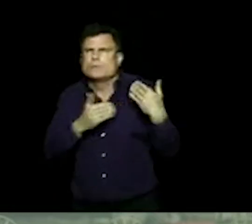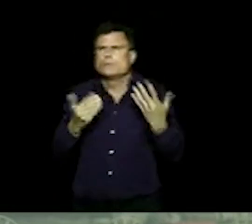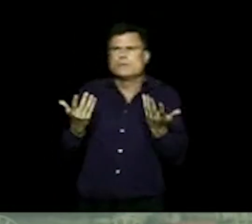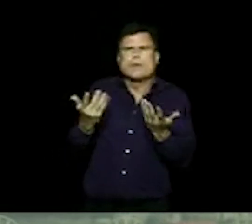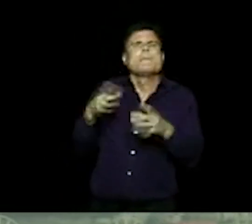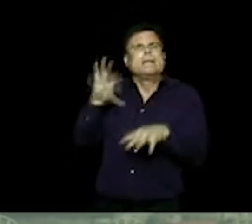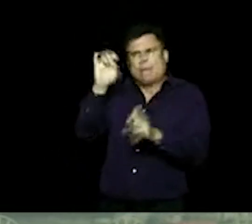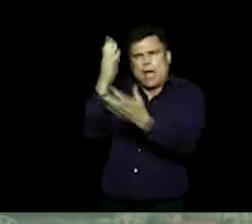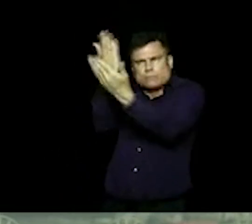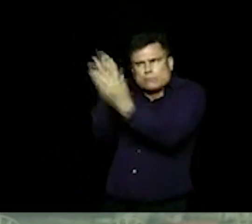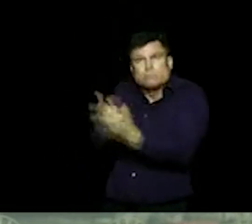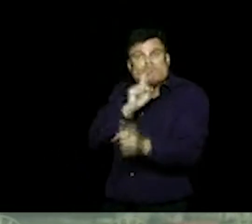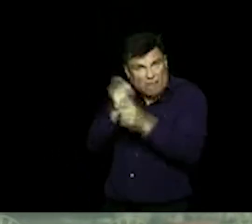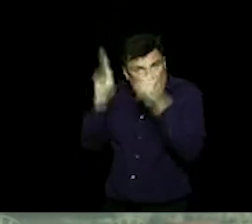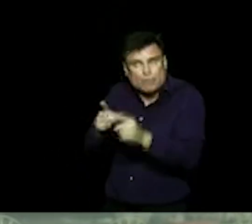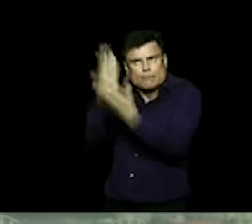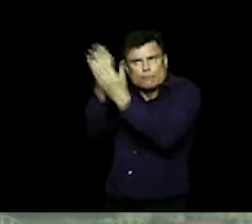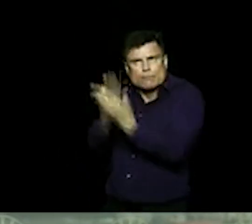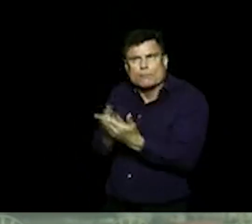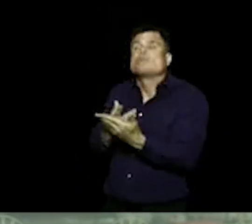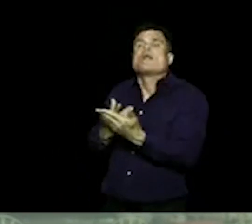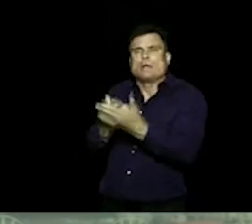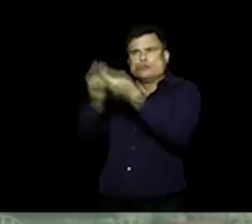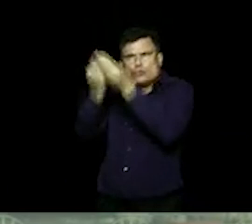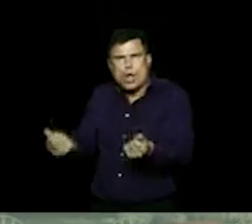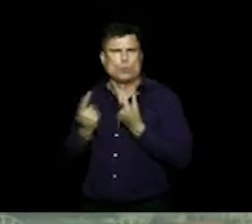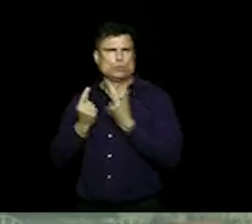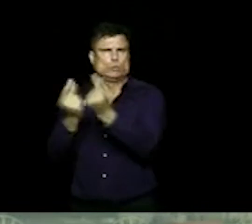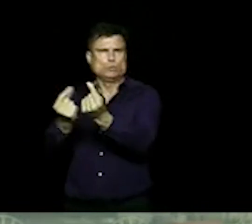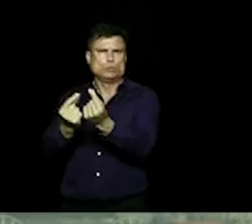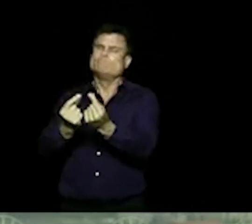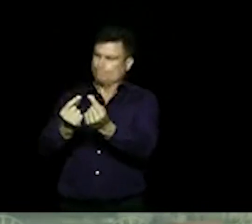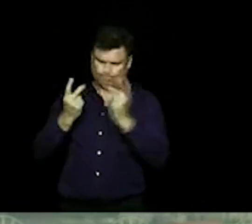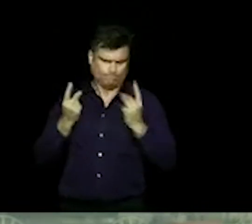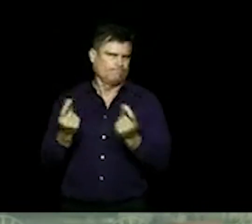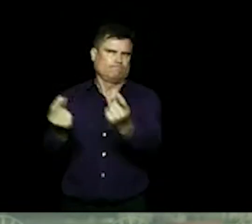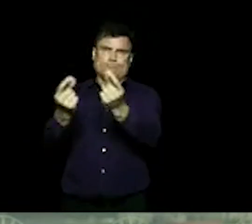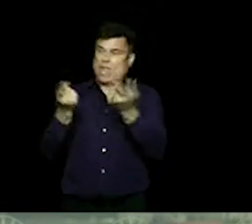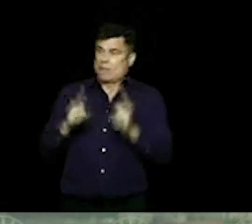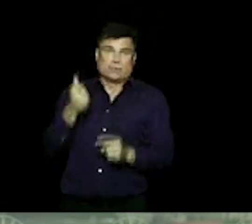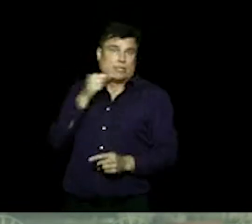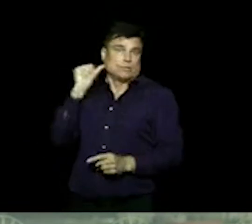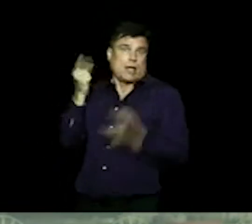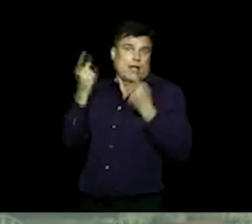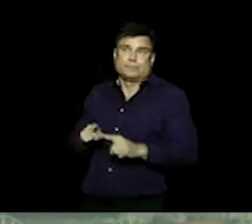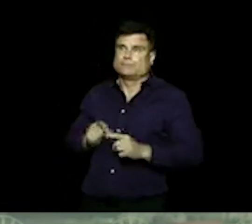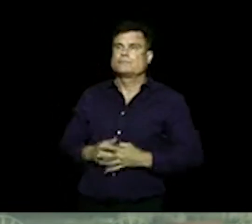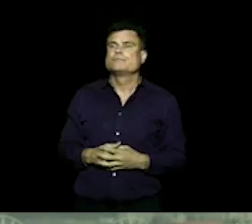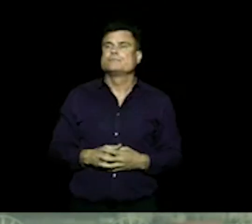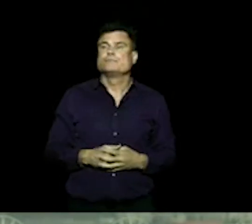and reconciliation on these questions. Because should these practices be confirmed, they